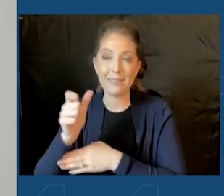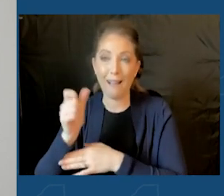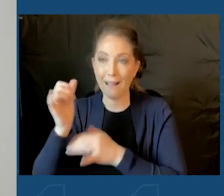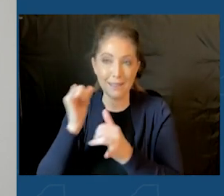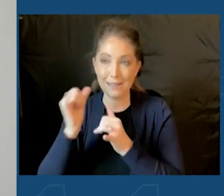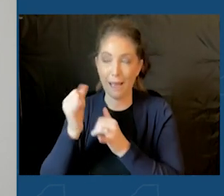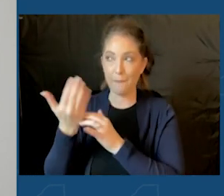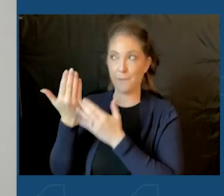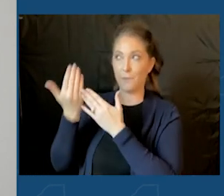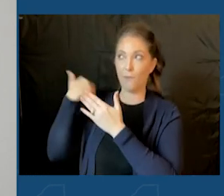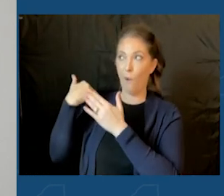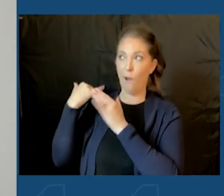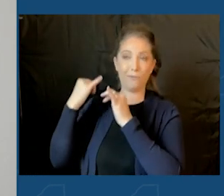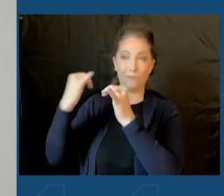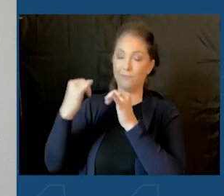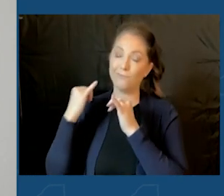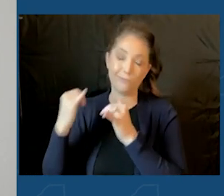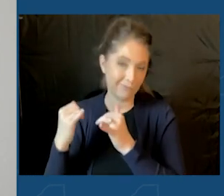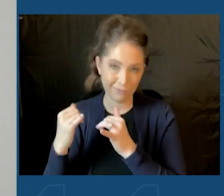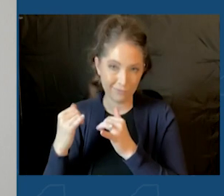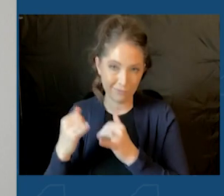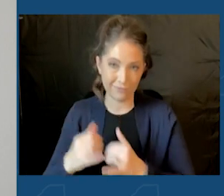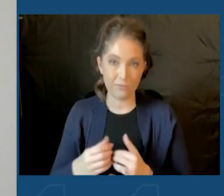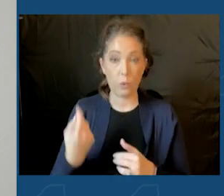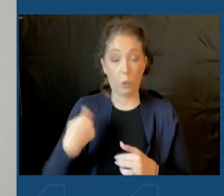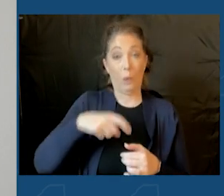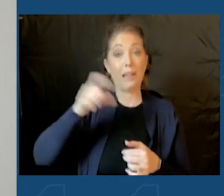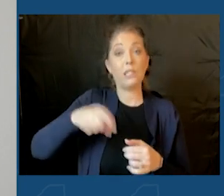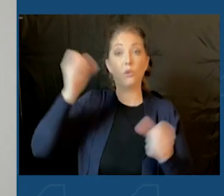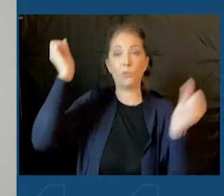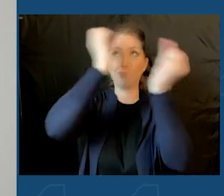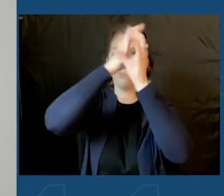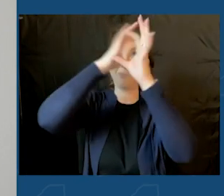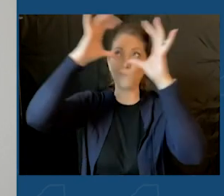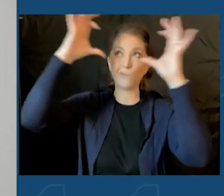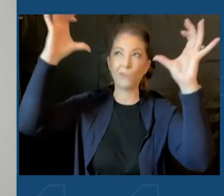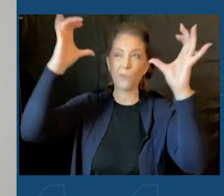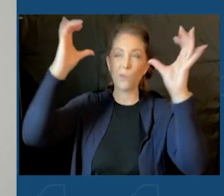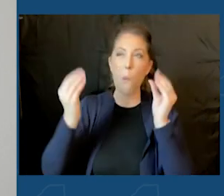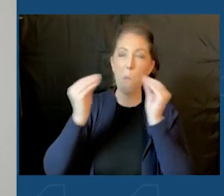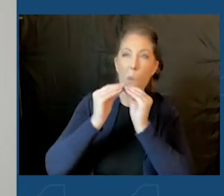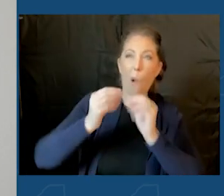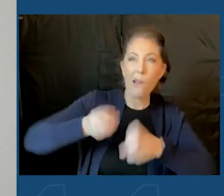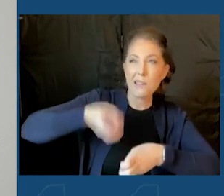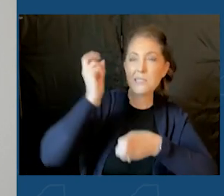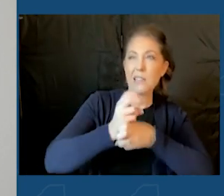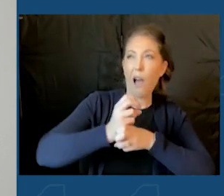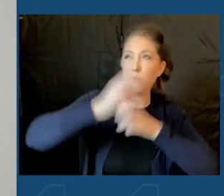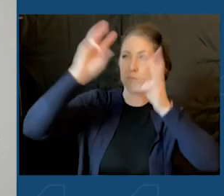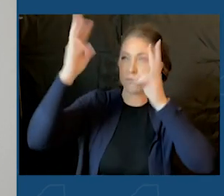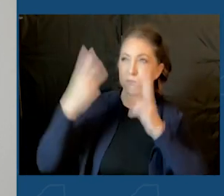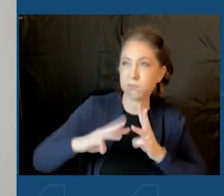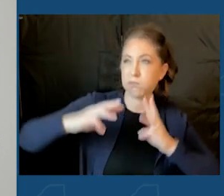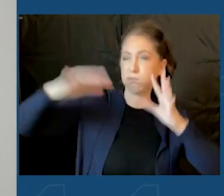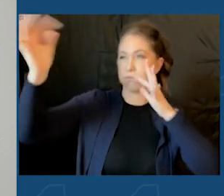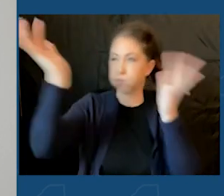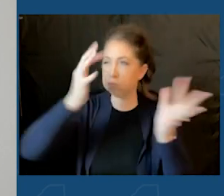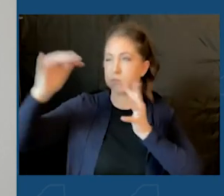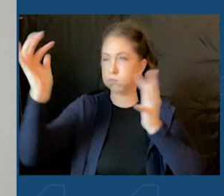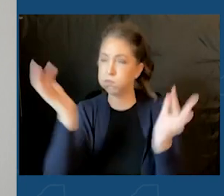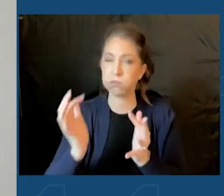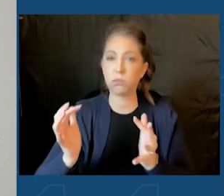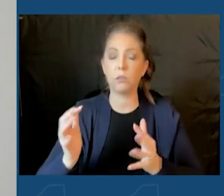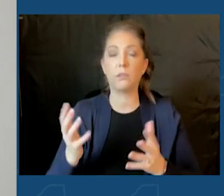it's true today. So we need to imagine more difficult storms, more frequent, more intense storms. No